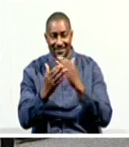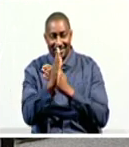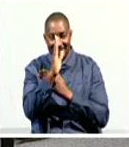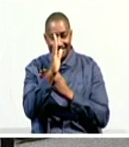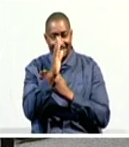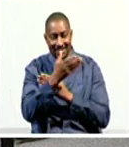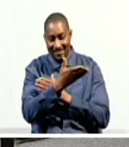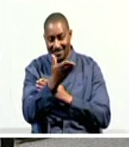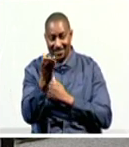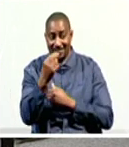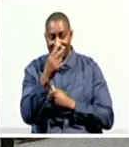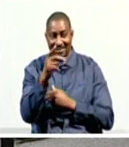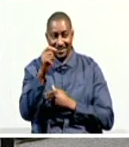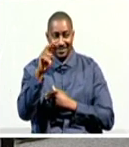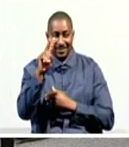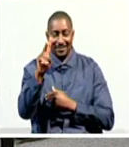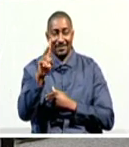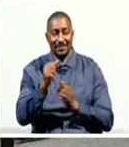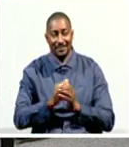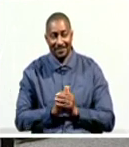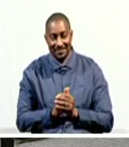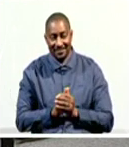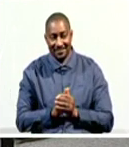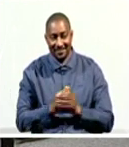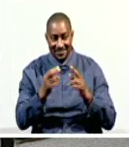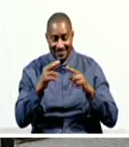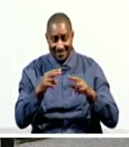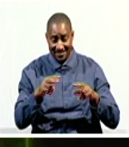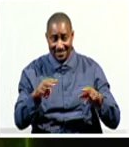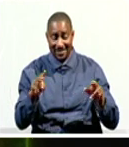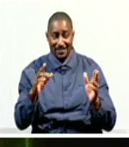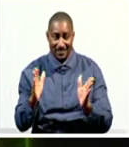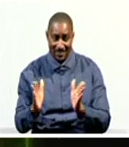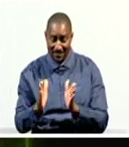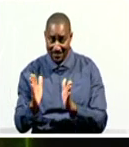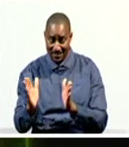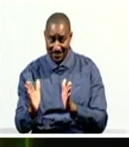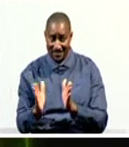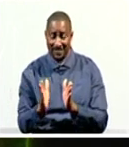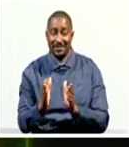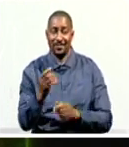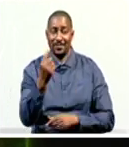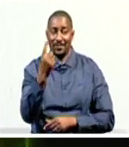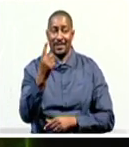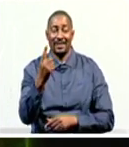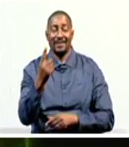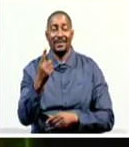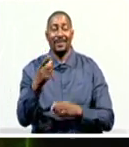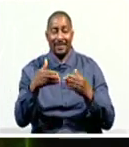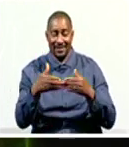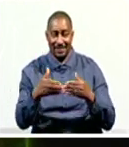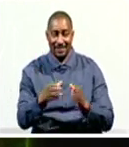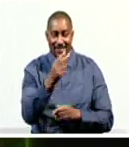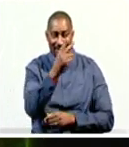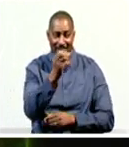be here. All right. Mr. Likukela, the Harambee Prosperity Plan 1 was released in 2016. So how does it